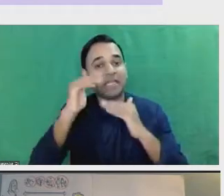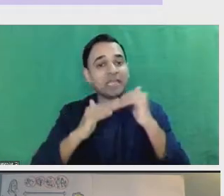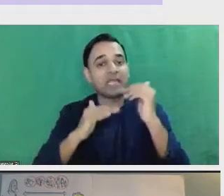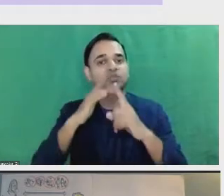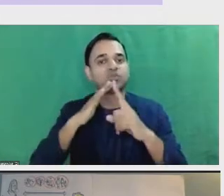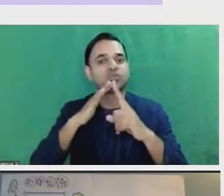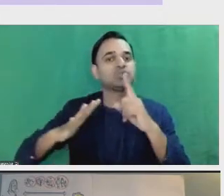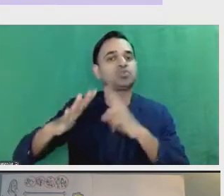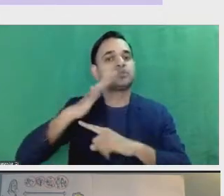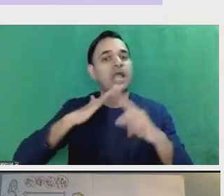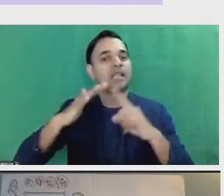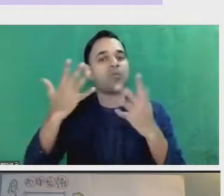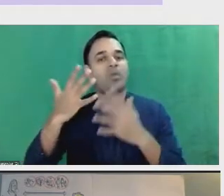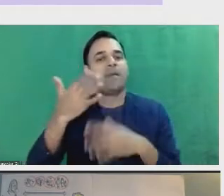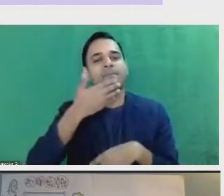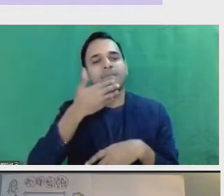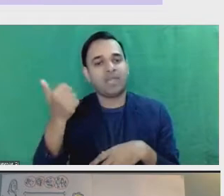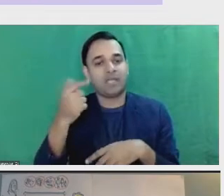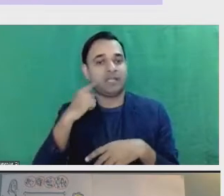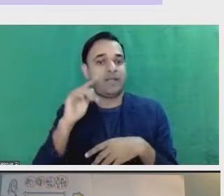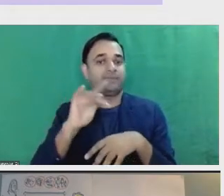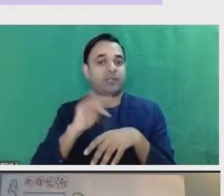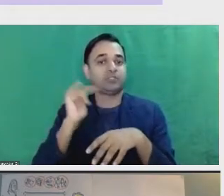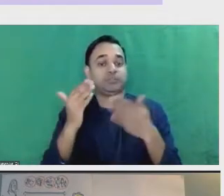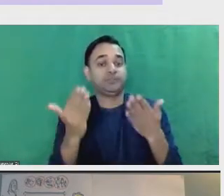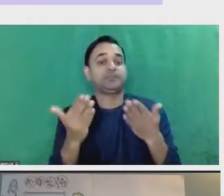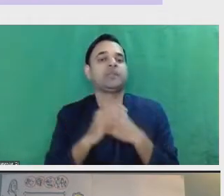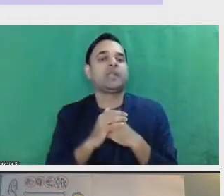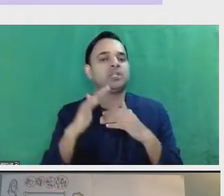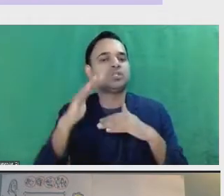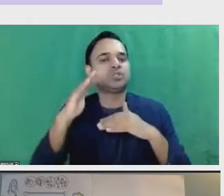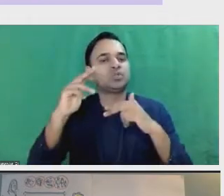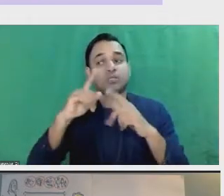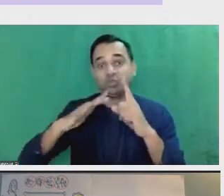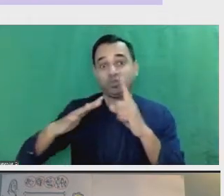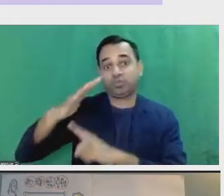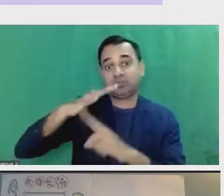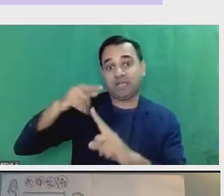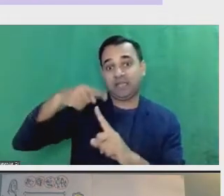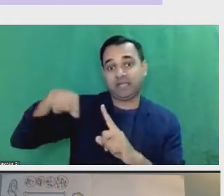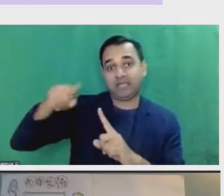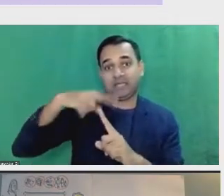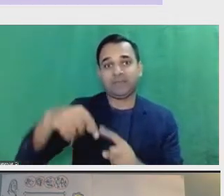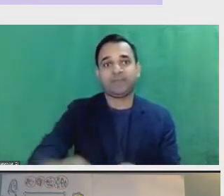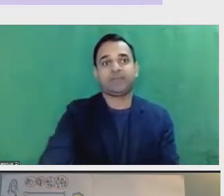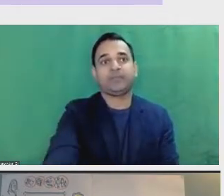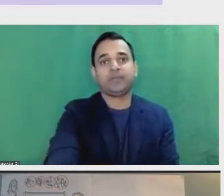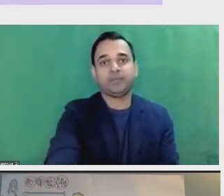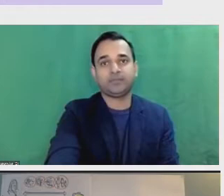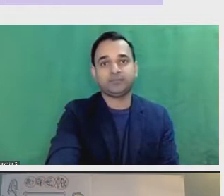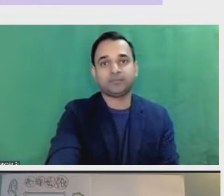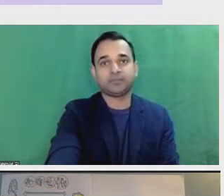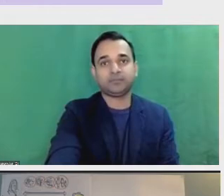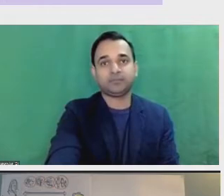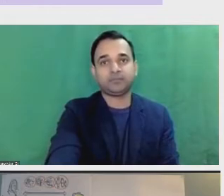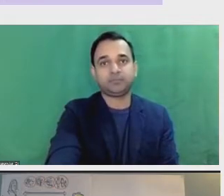that's a society that should be taking into consideration all gender equally, all